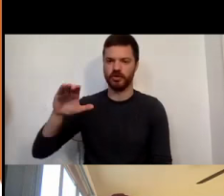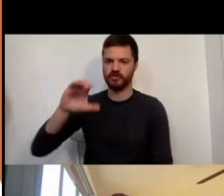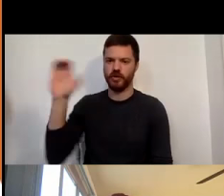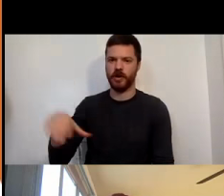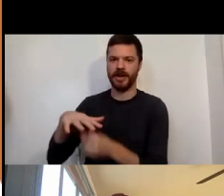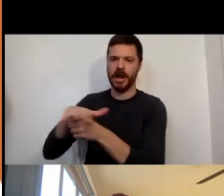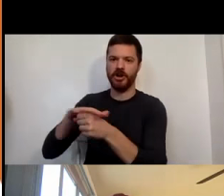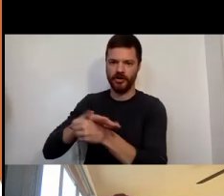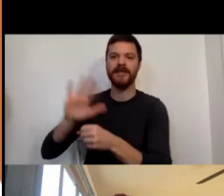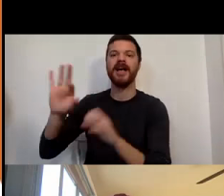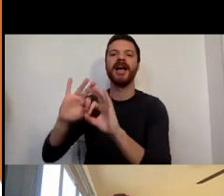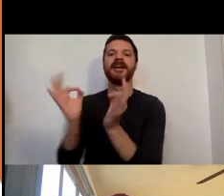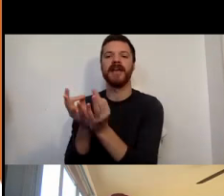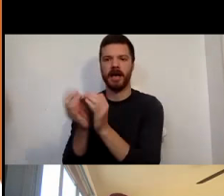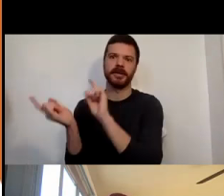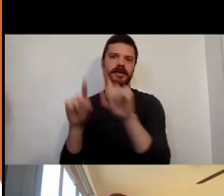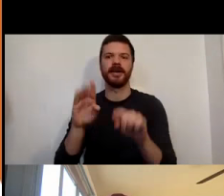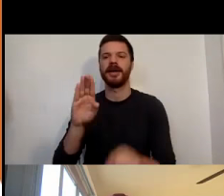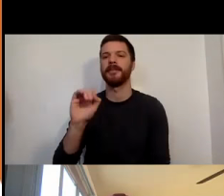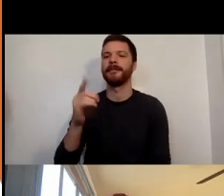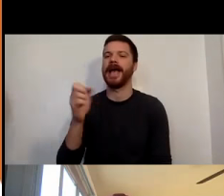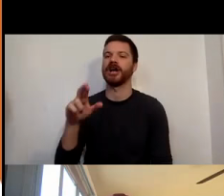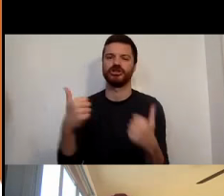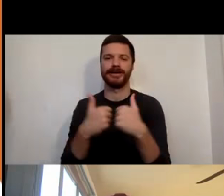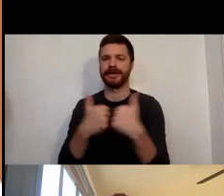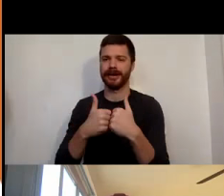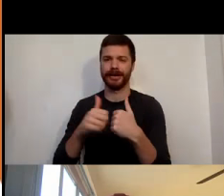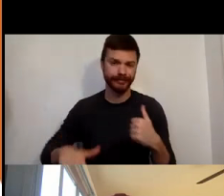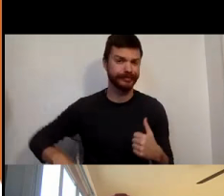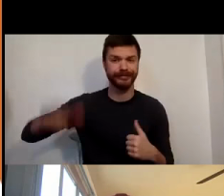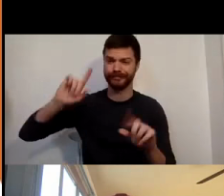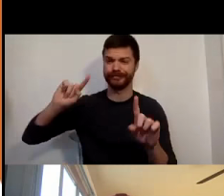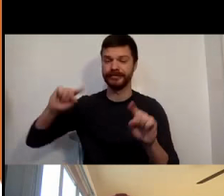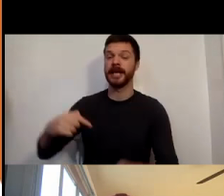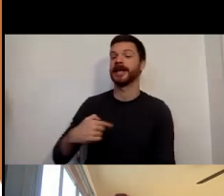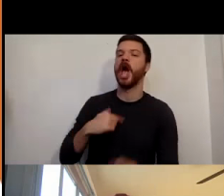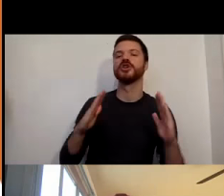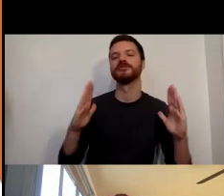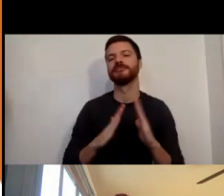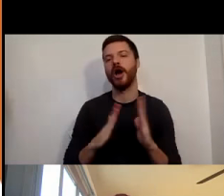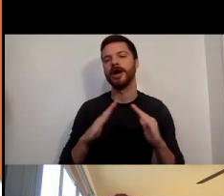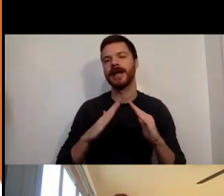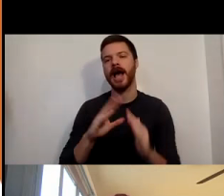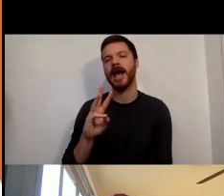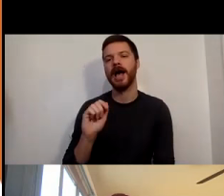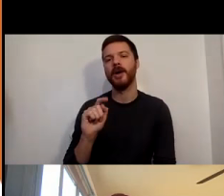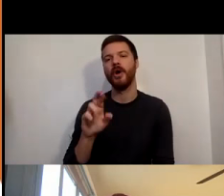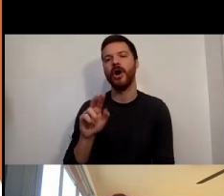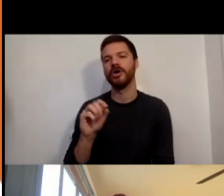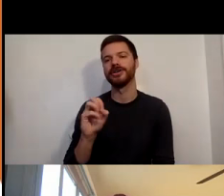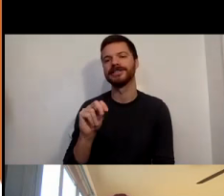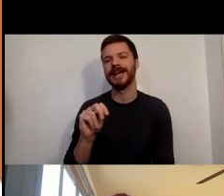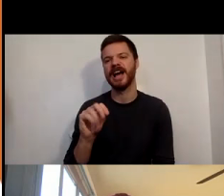and his family has been coming to Badger games for his whole life. I'm from a small town named Watertown that's about an hour